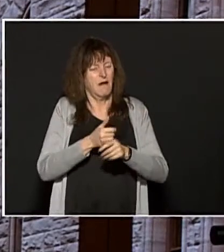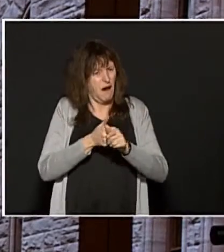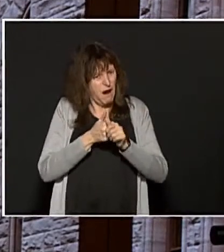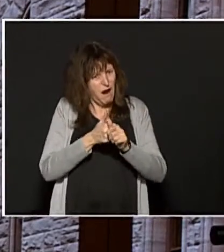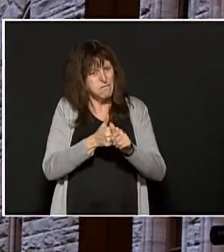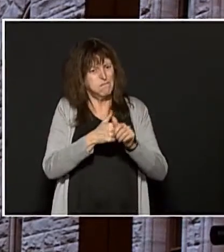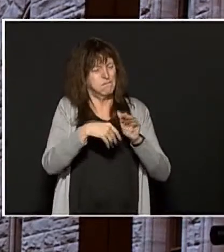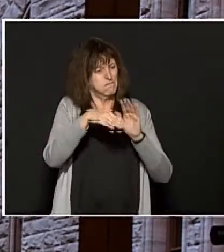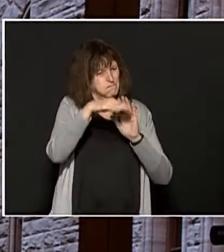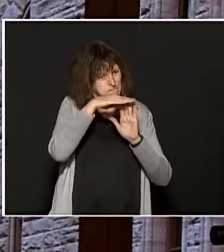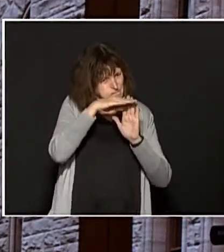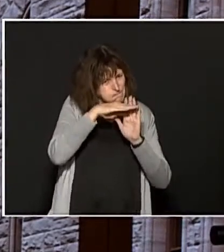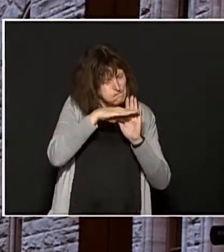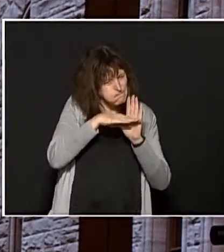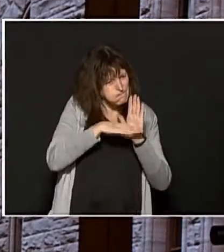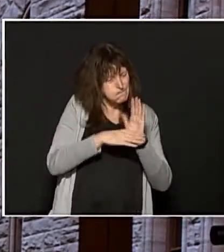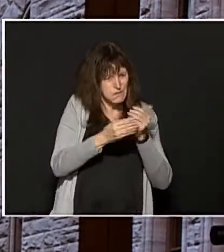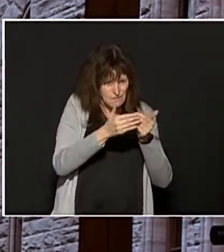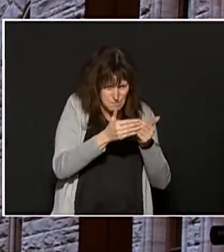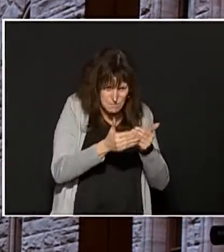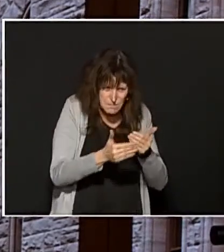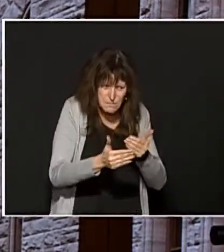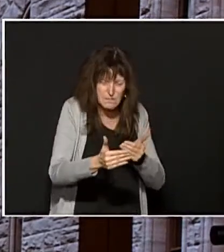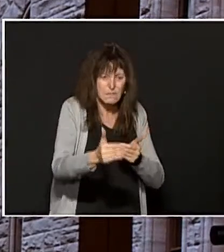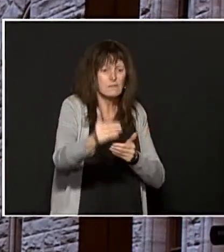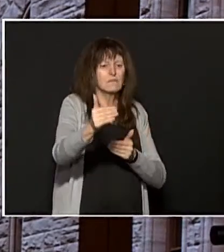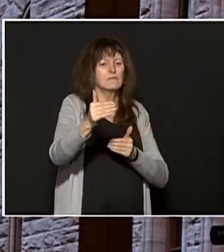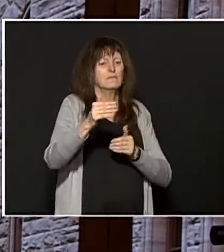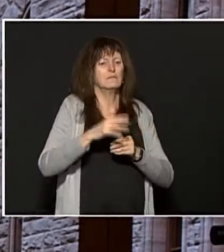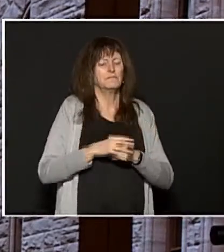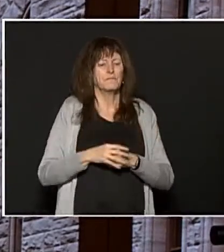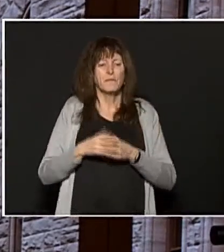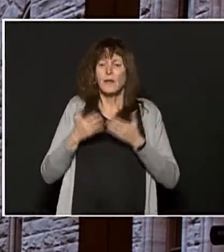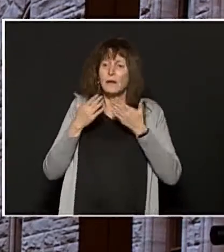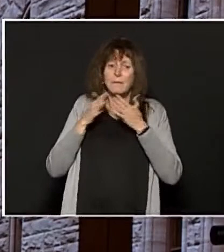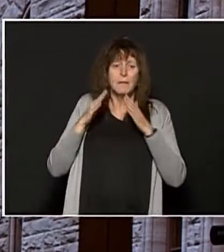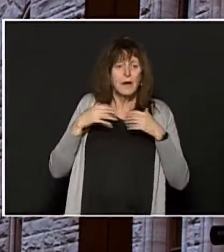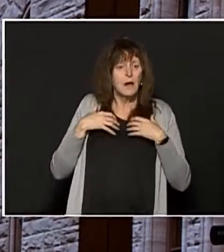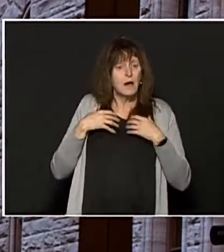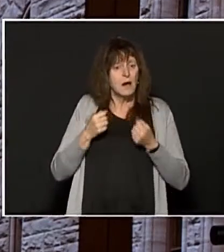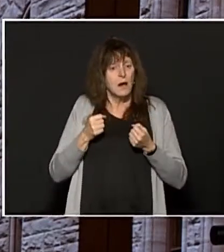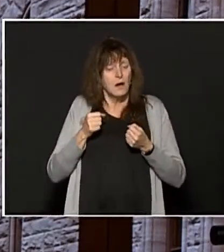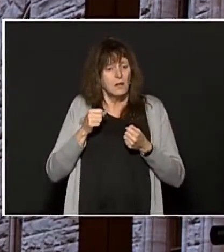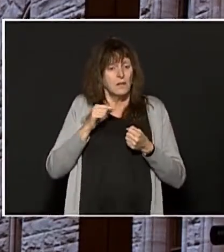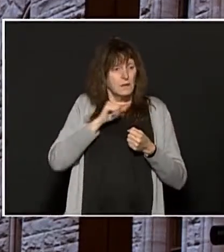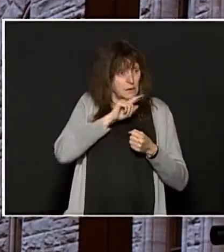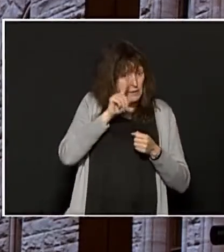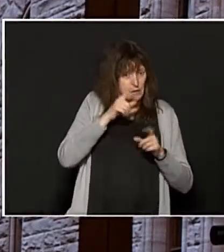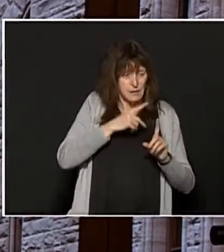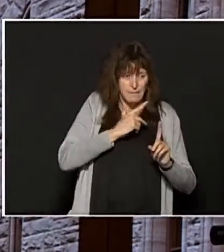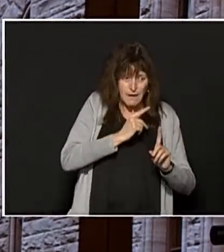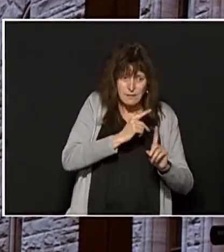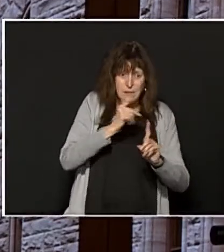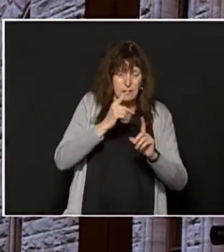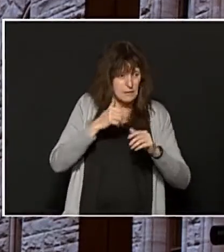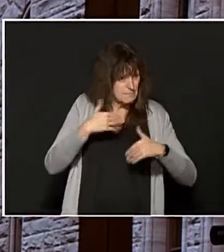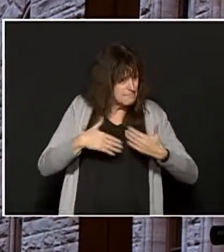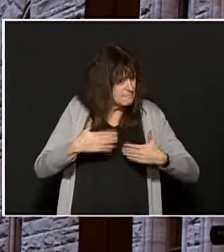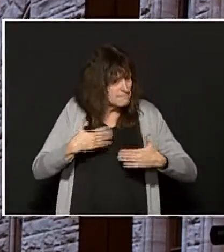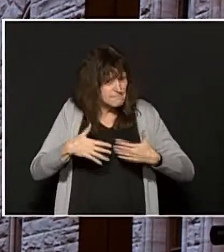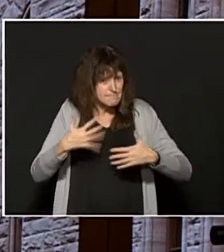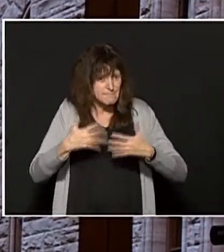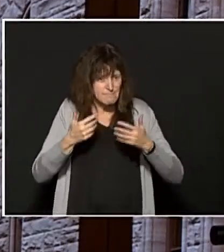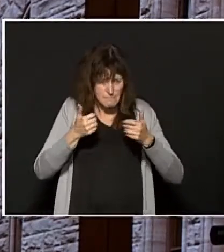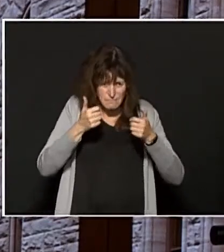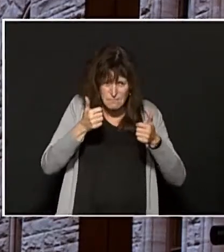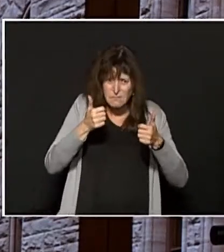ahead of us. Public health is having an effect with our vaccination rollout. You've seen some of the impacts of that as we